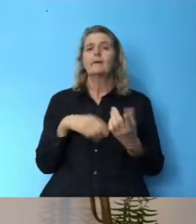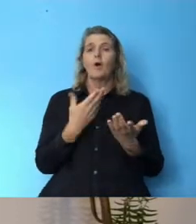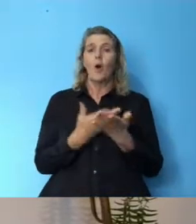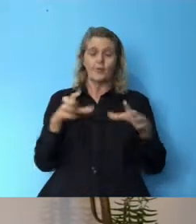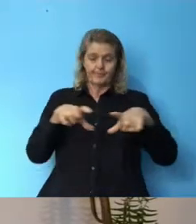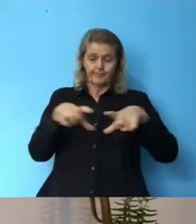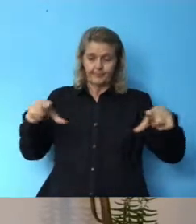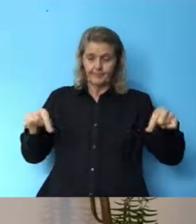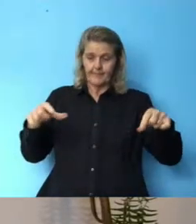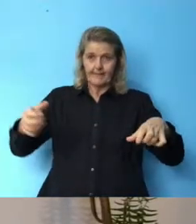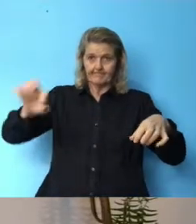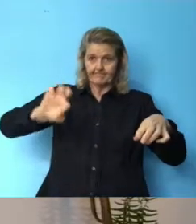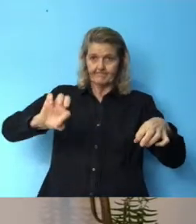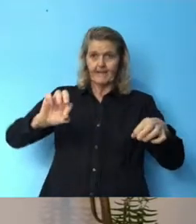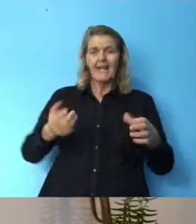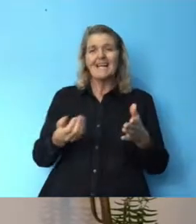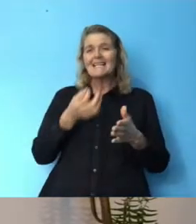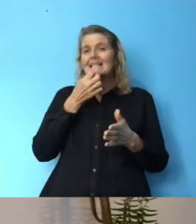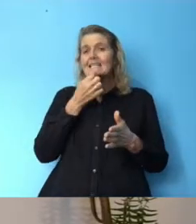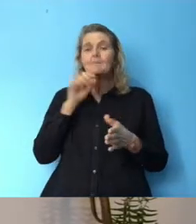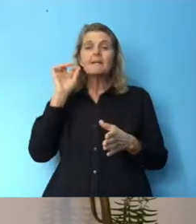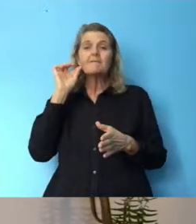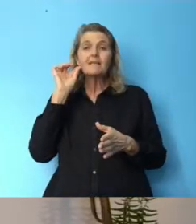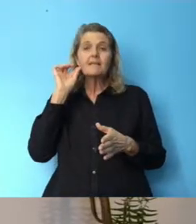on your plate and a bit more of your yellow,